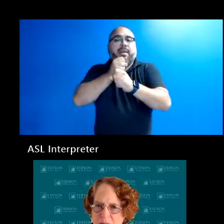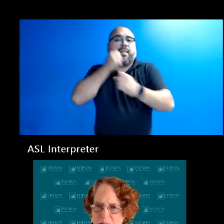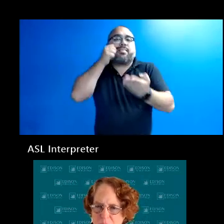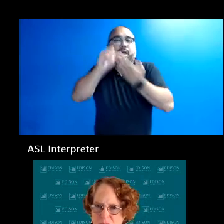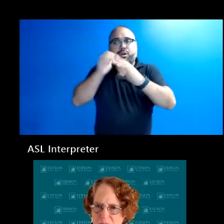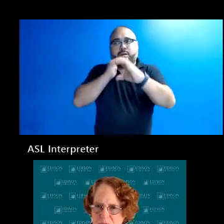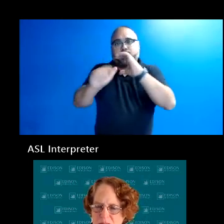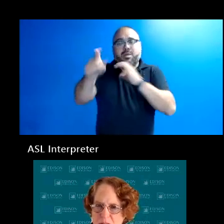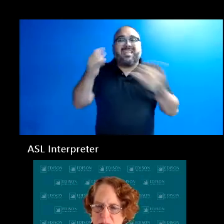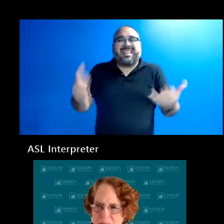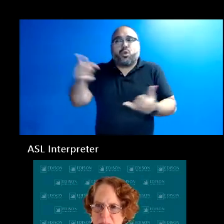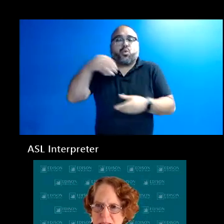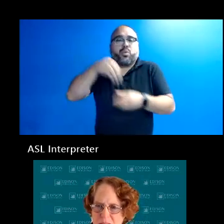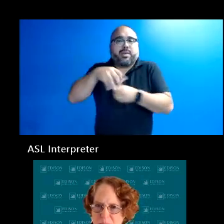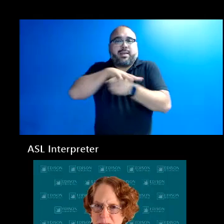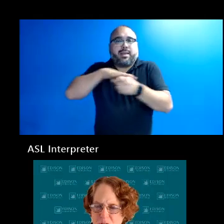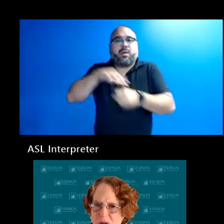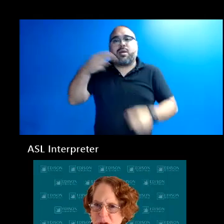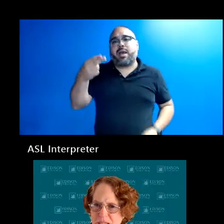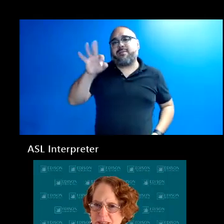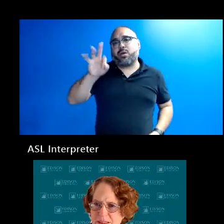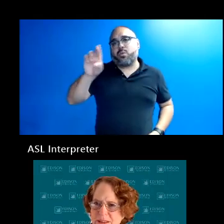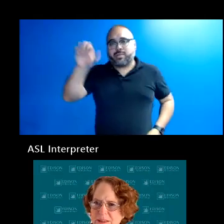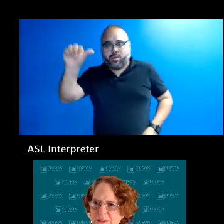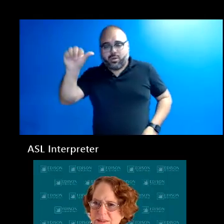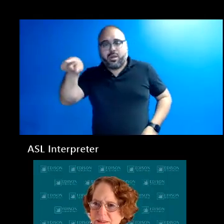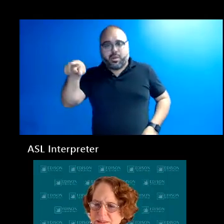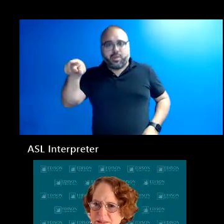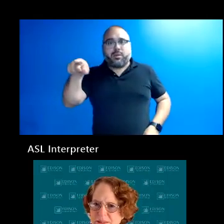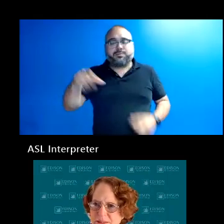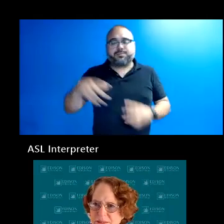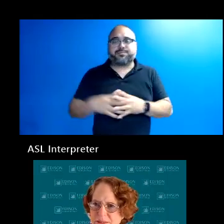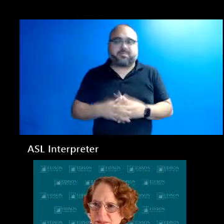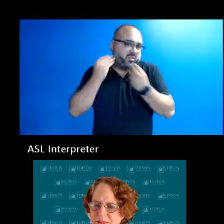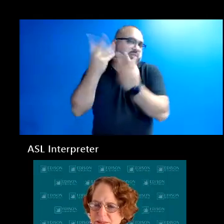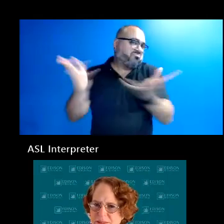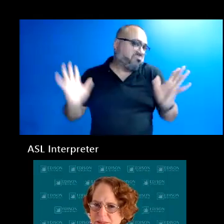in high fire risk areas and on a PSPS potential circuit.